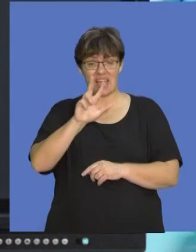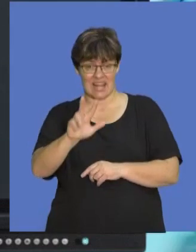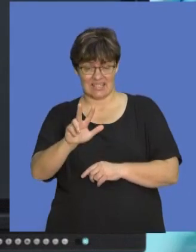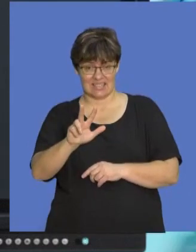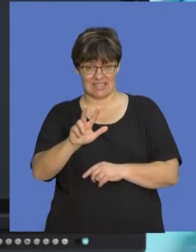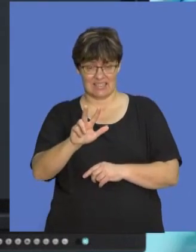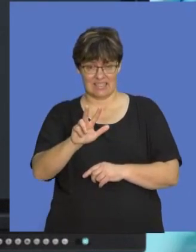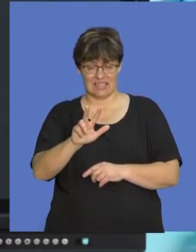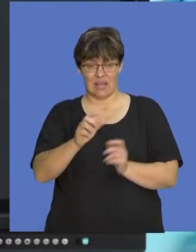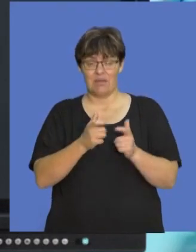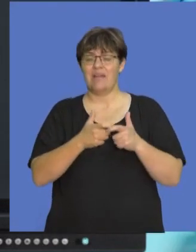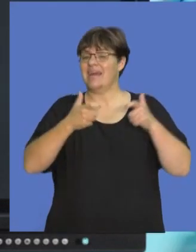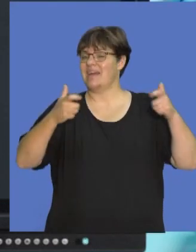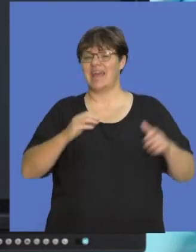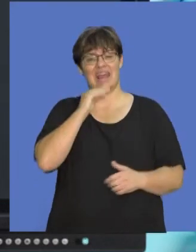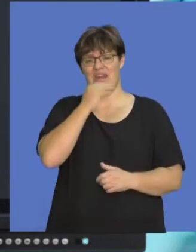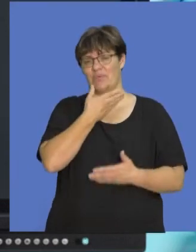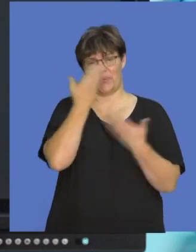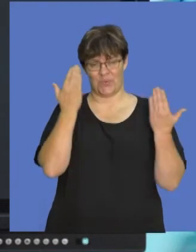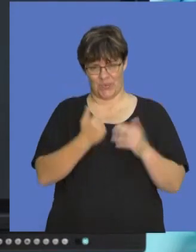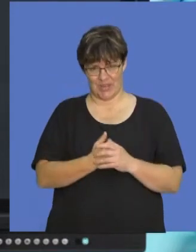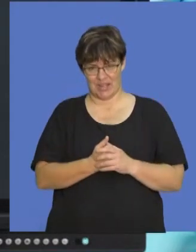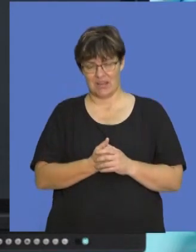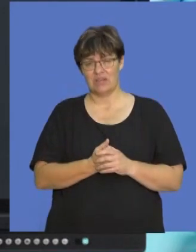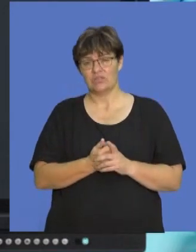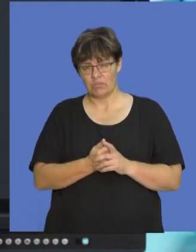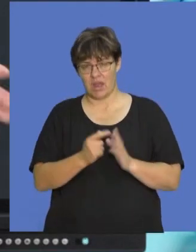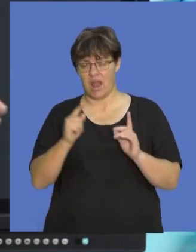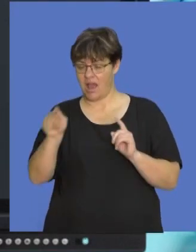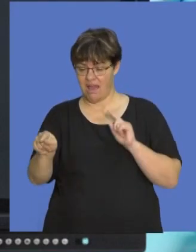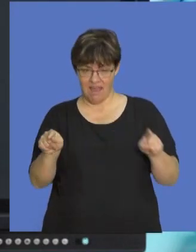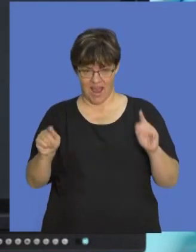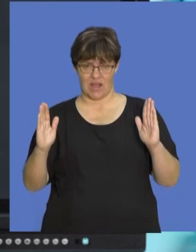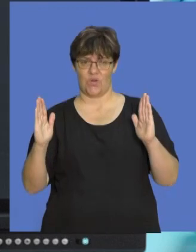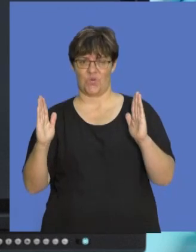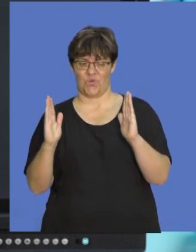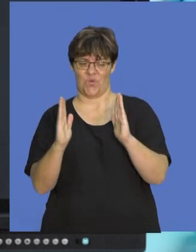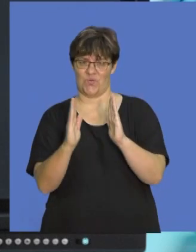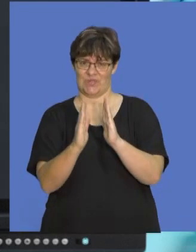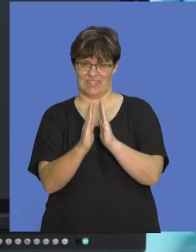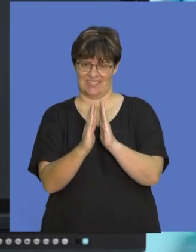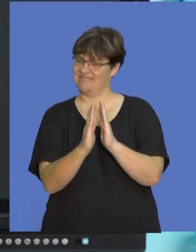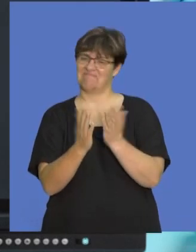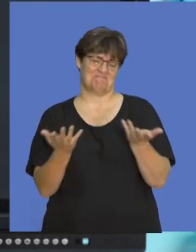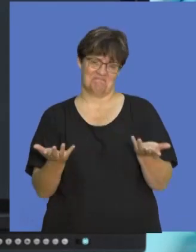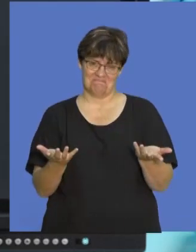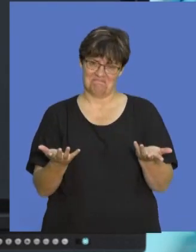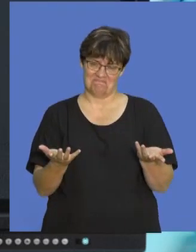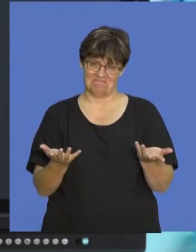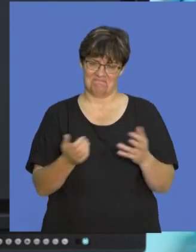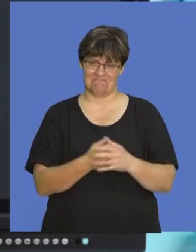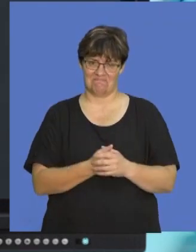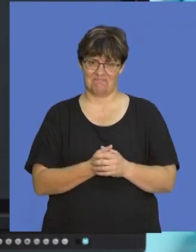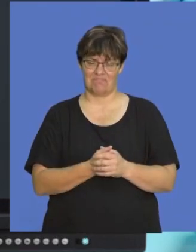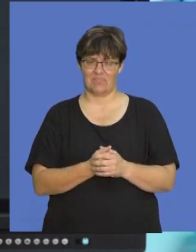that 48 isn't a big enough sample space to allow the relative frequency to get